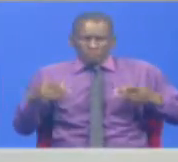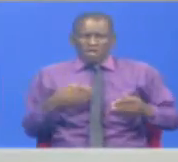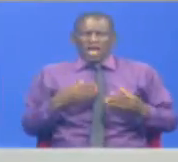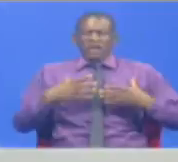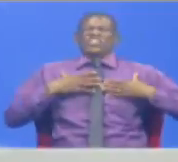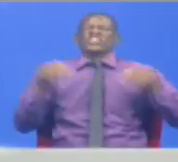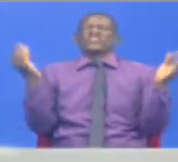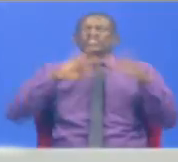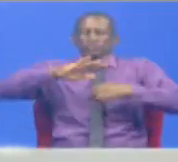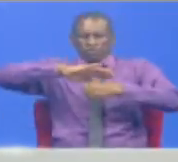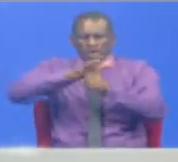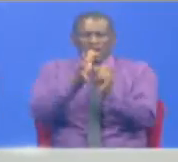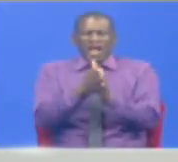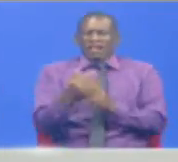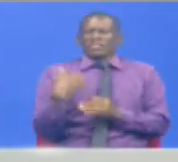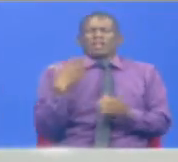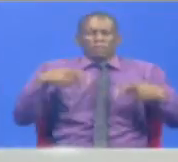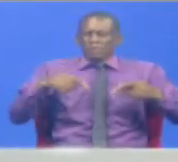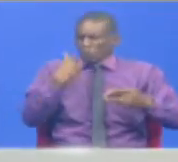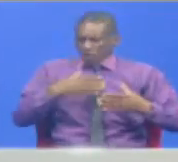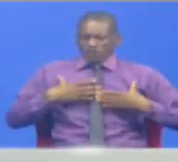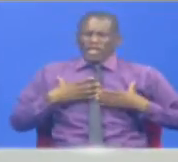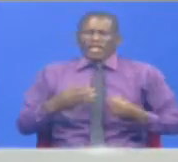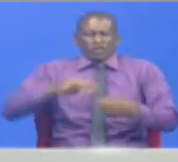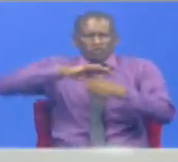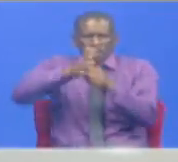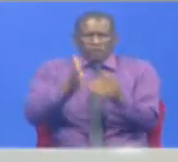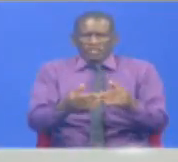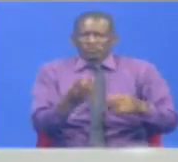total number of recoveries stands at